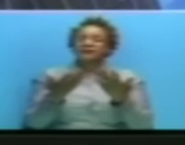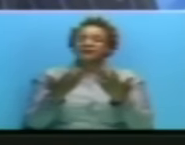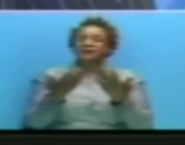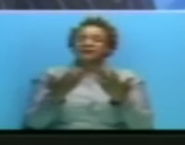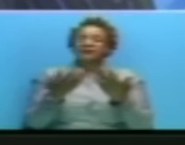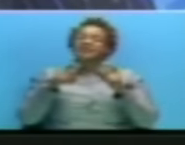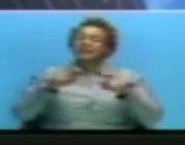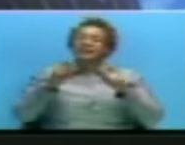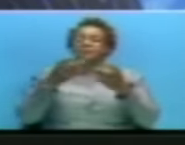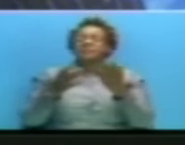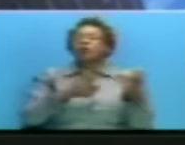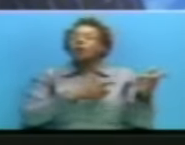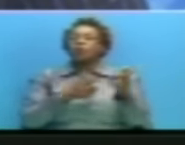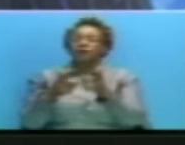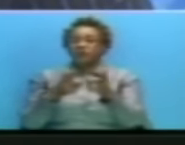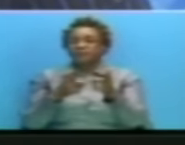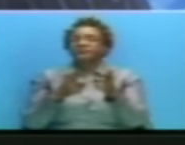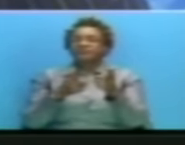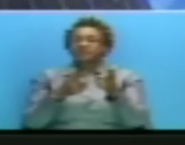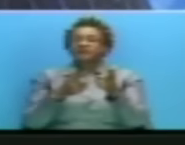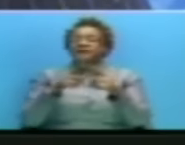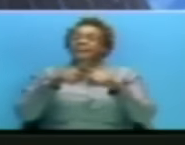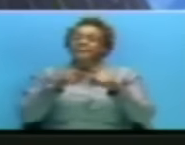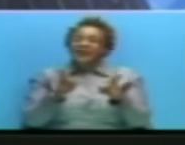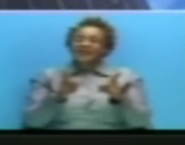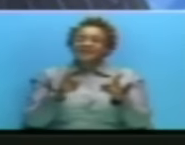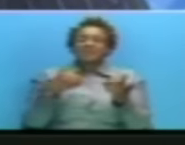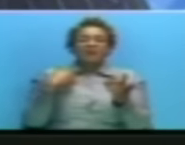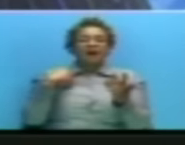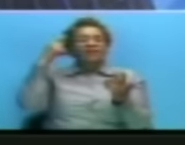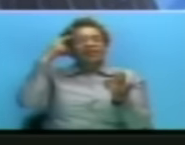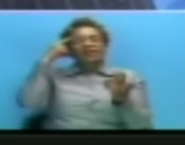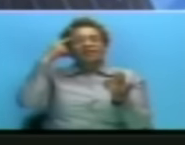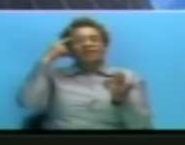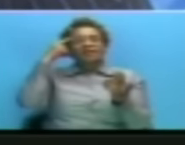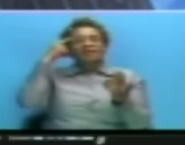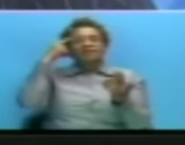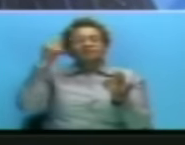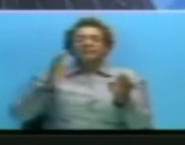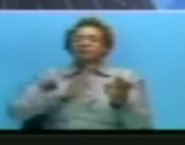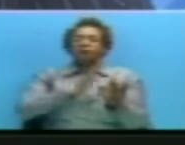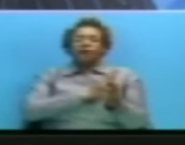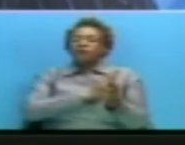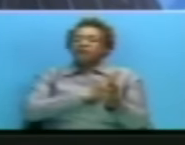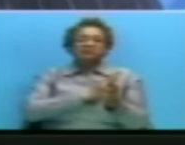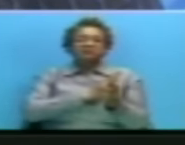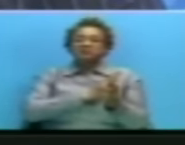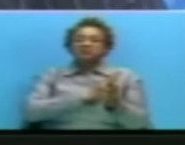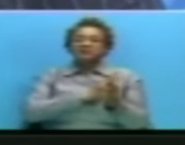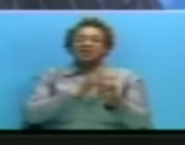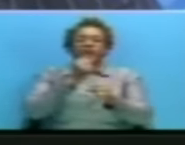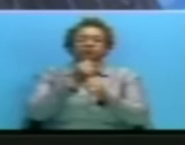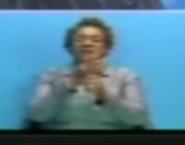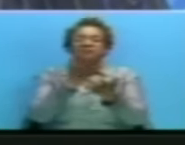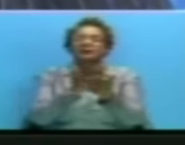calling for genocide, right? Or war. Mm-hmm. But it seems like the board has been running something akin